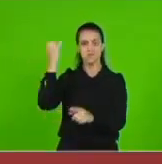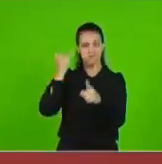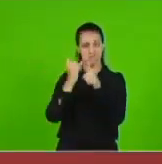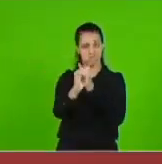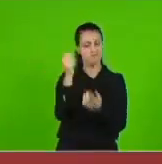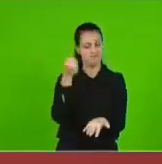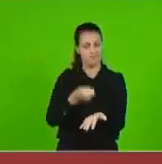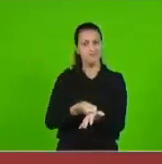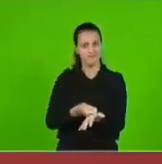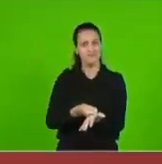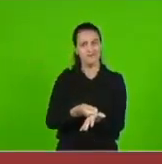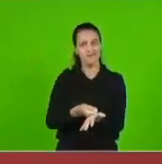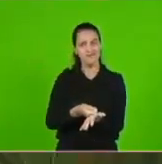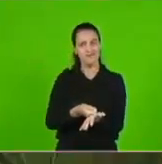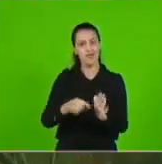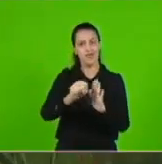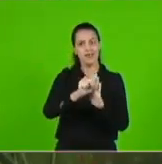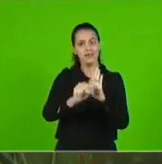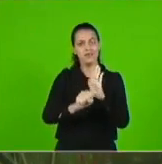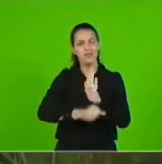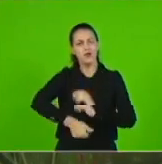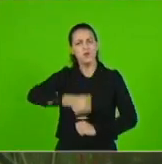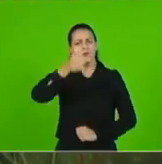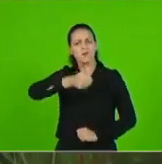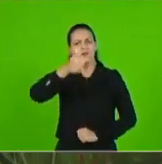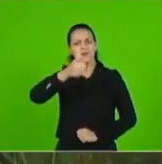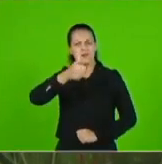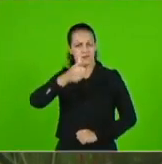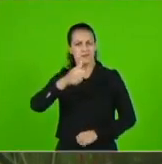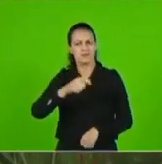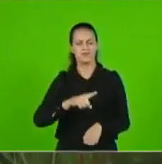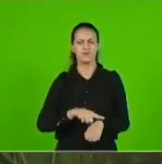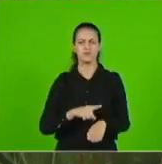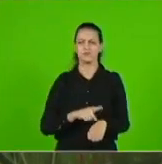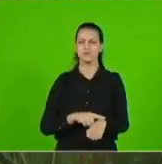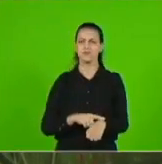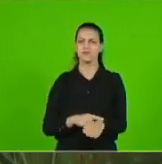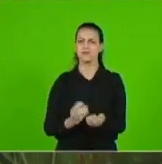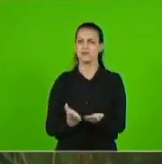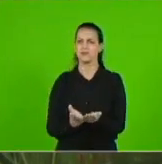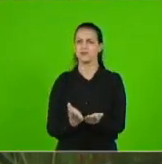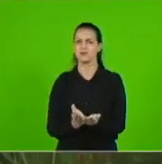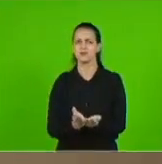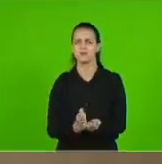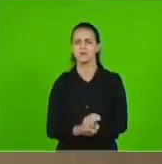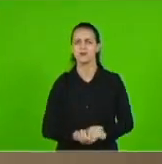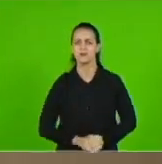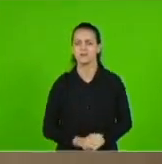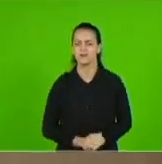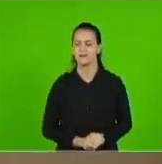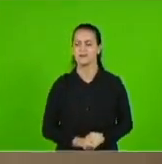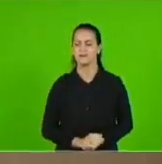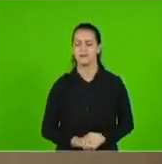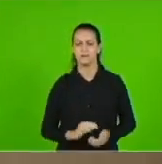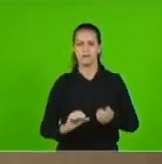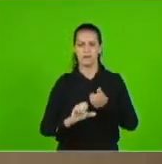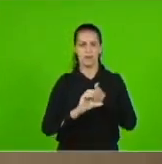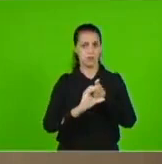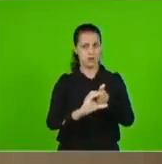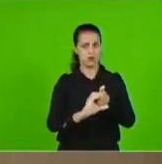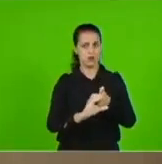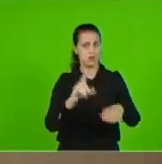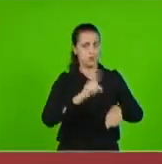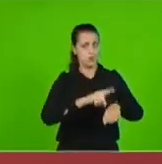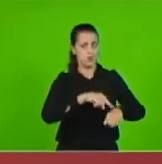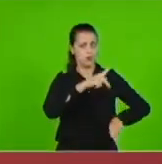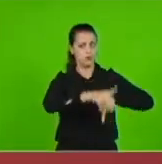this prophecy was fulfilled in the first century of the Christian era, the moment of the people of